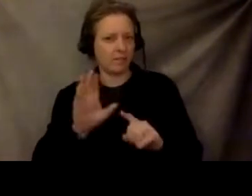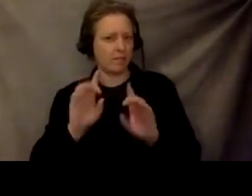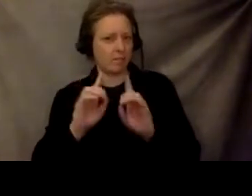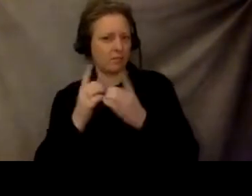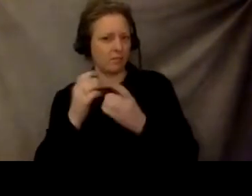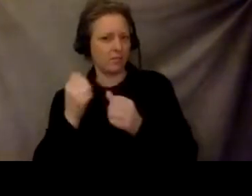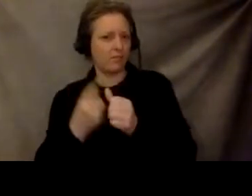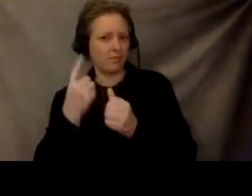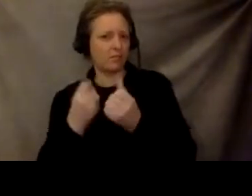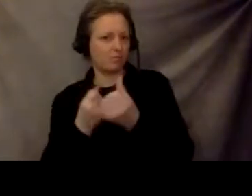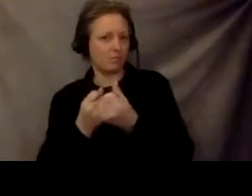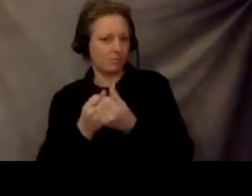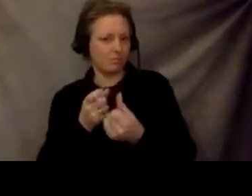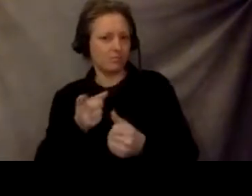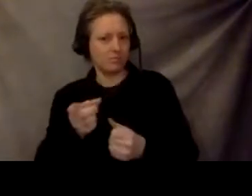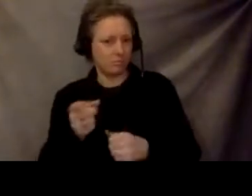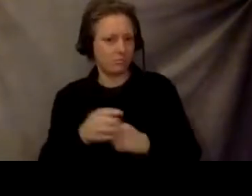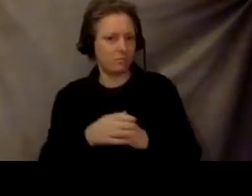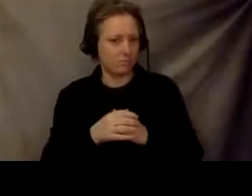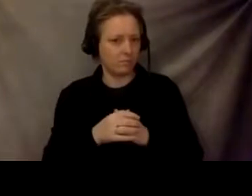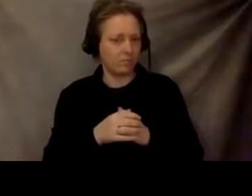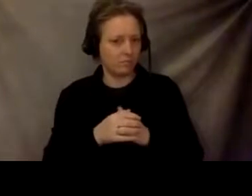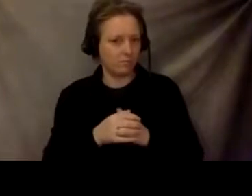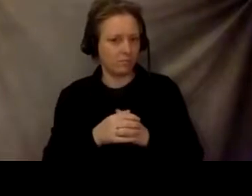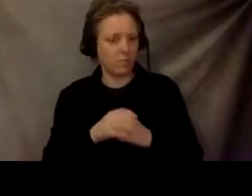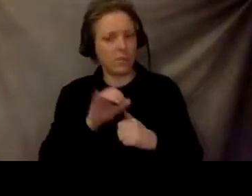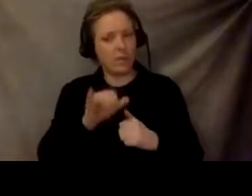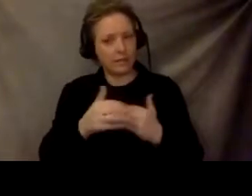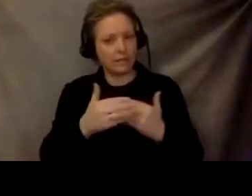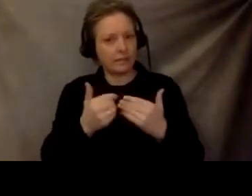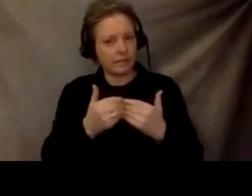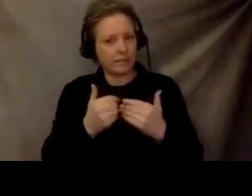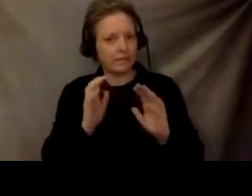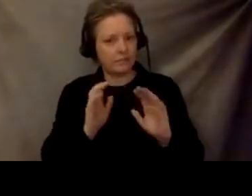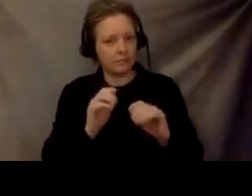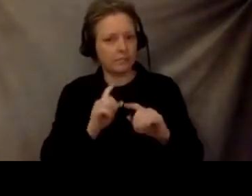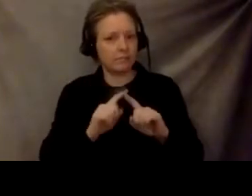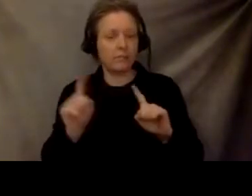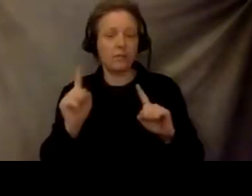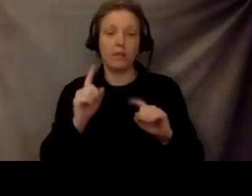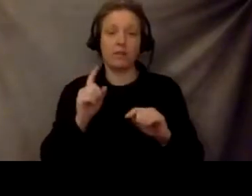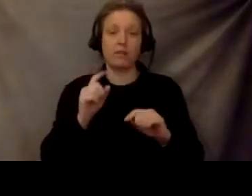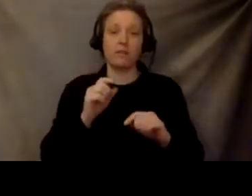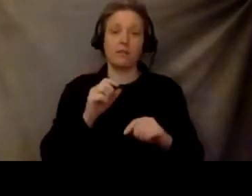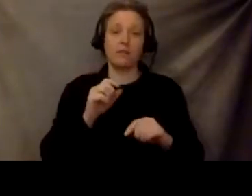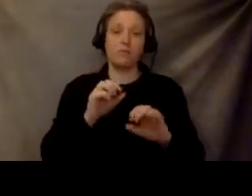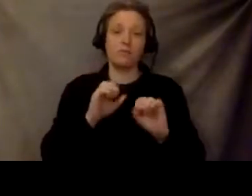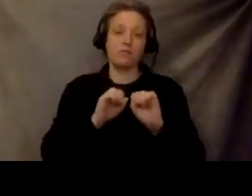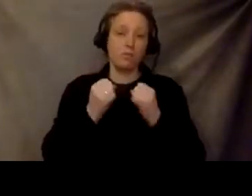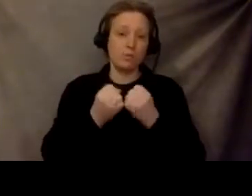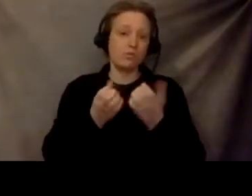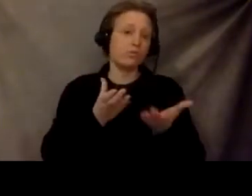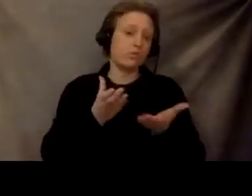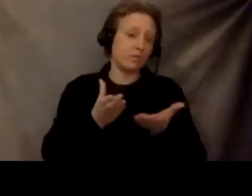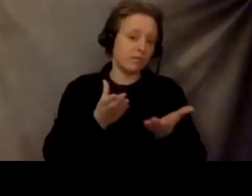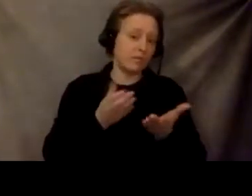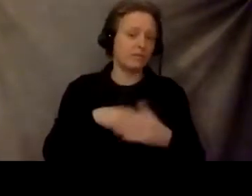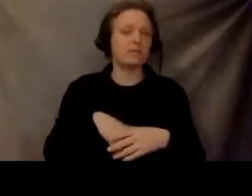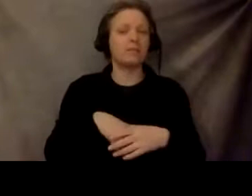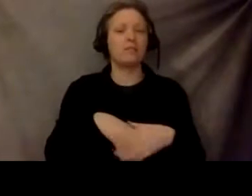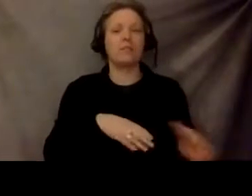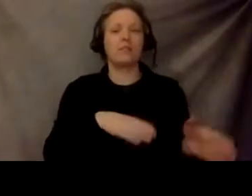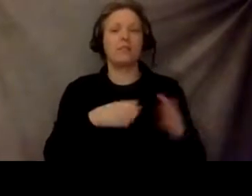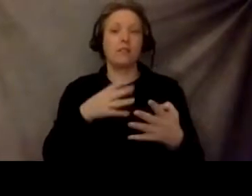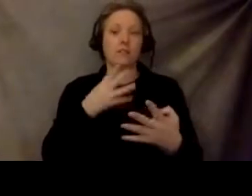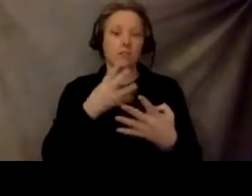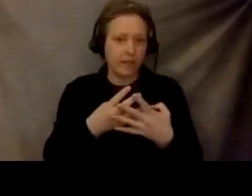So that's easy enough. There's always a tug of war between social services and jail and the sheriff.